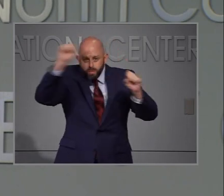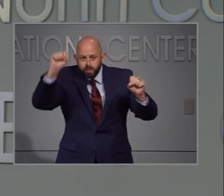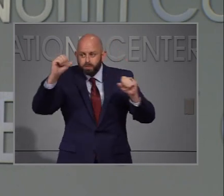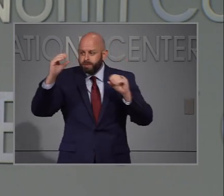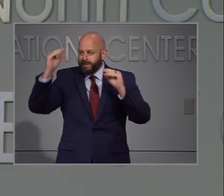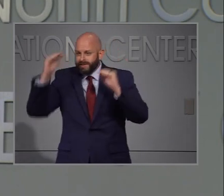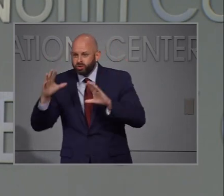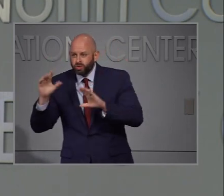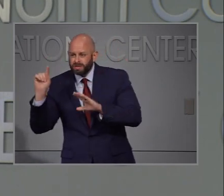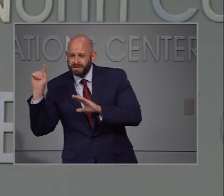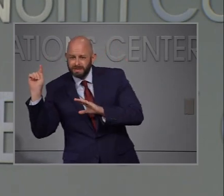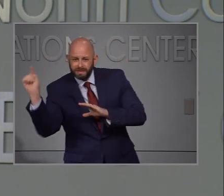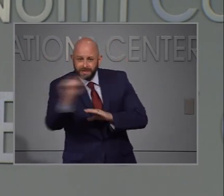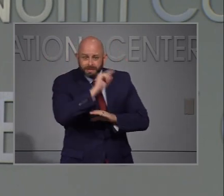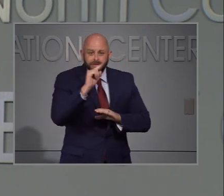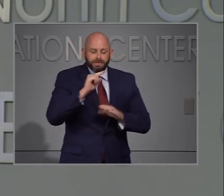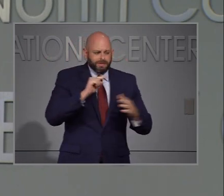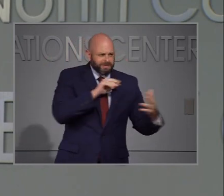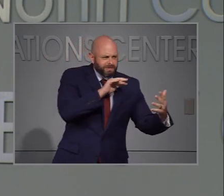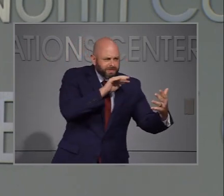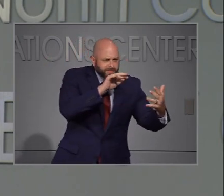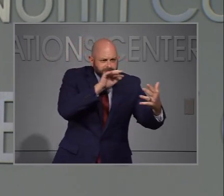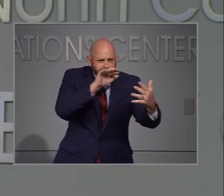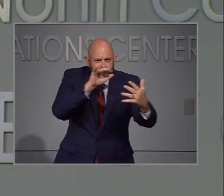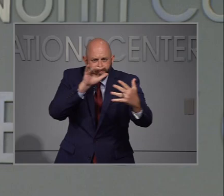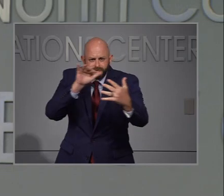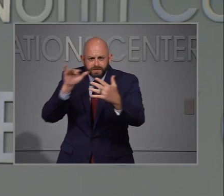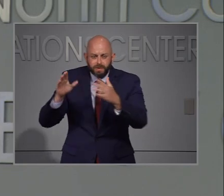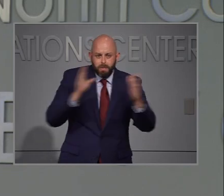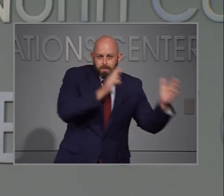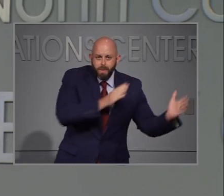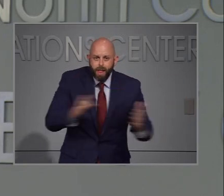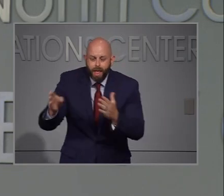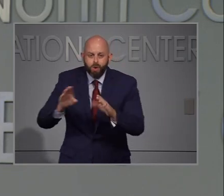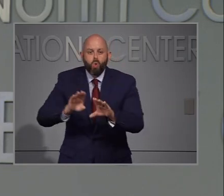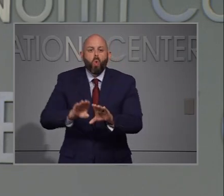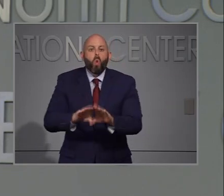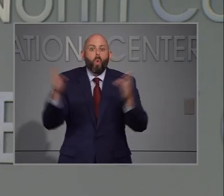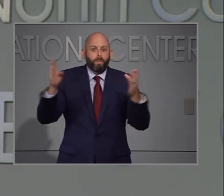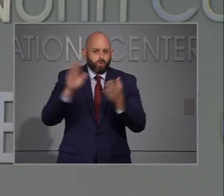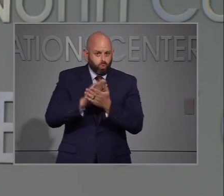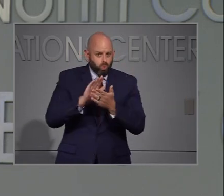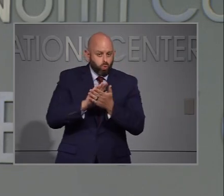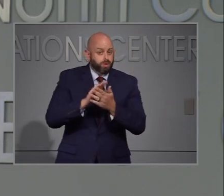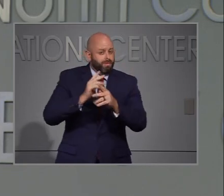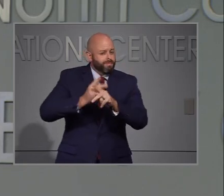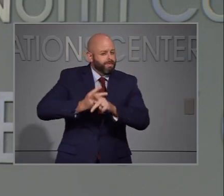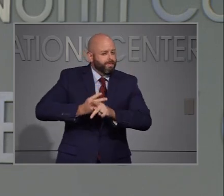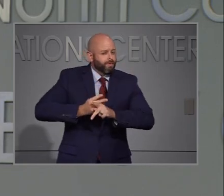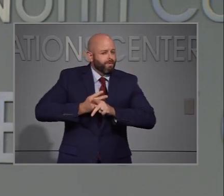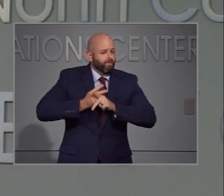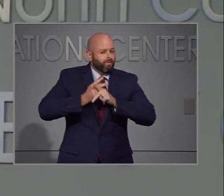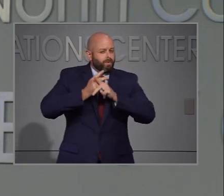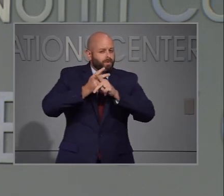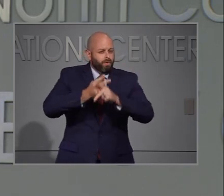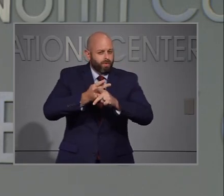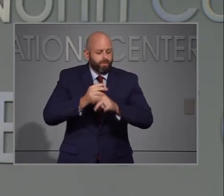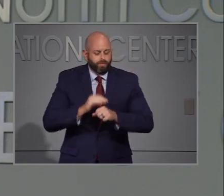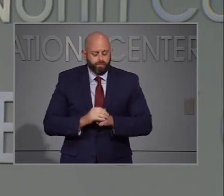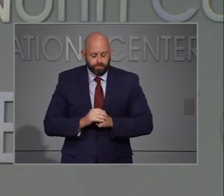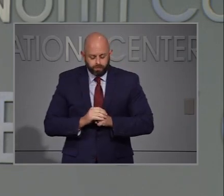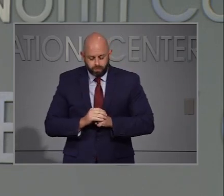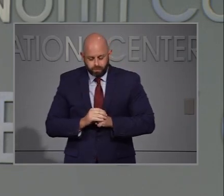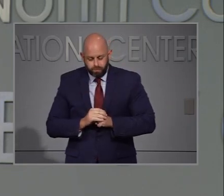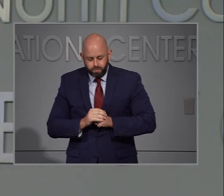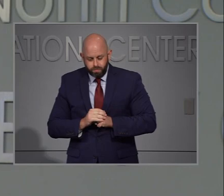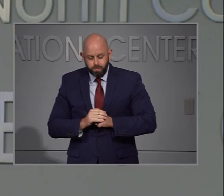those protections in place and open our schools in a careful way. Today, we announced that